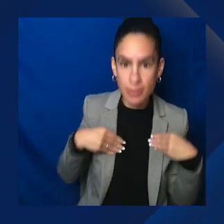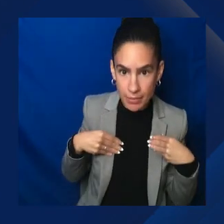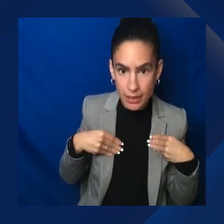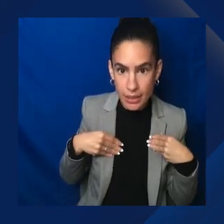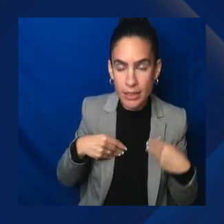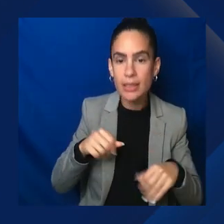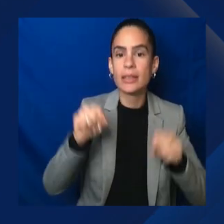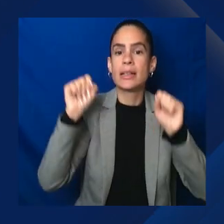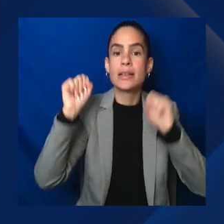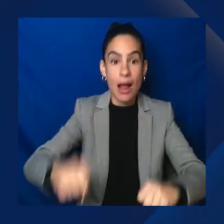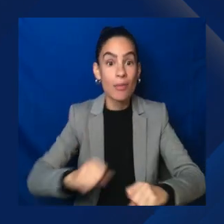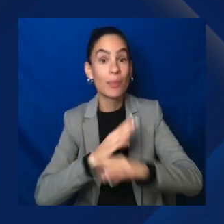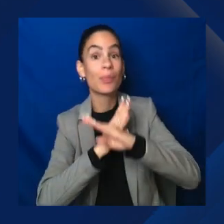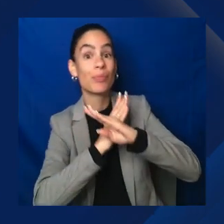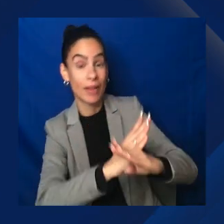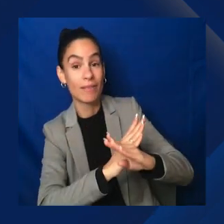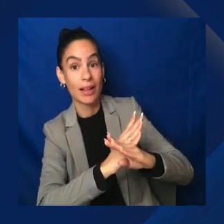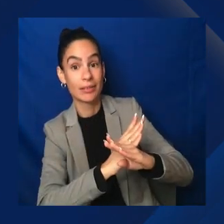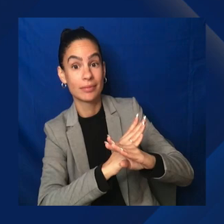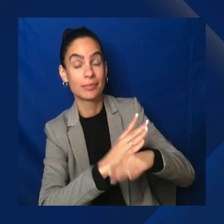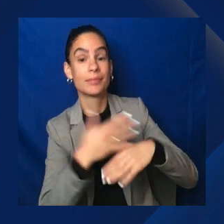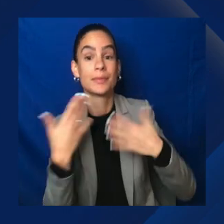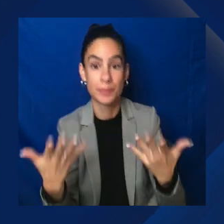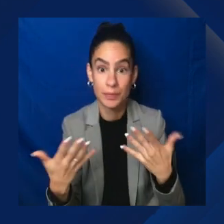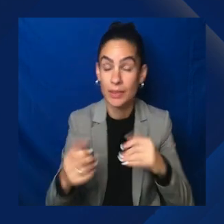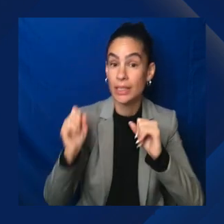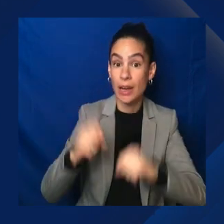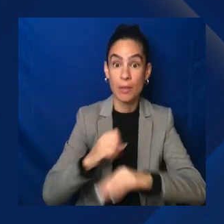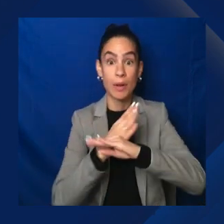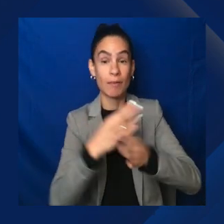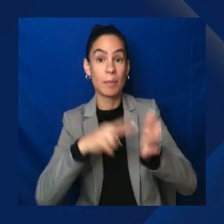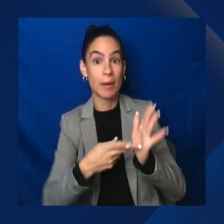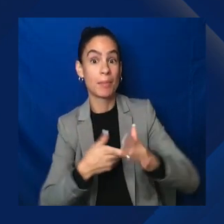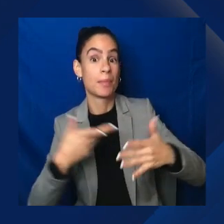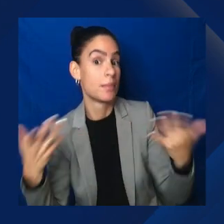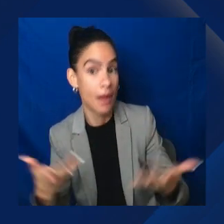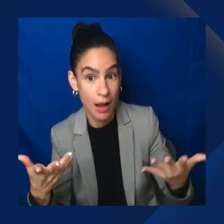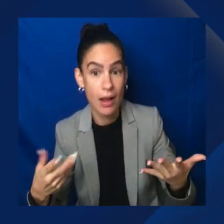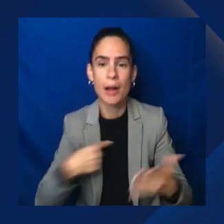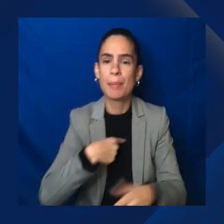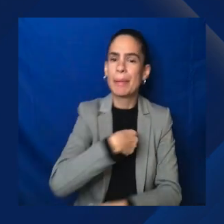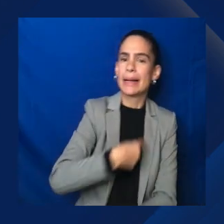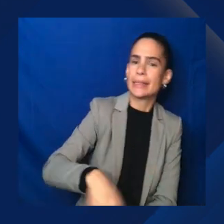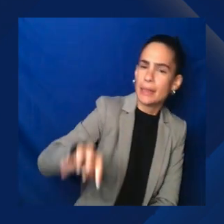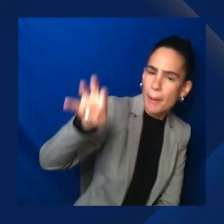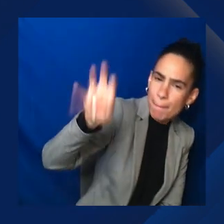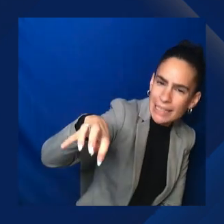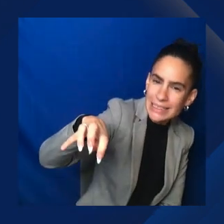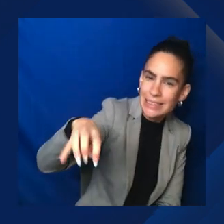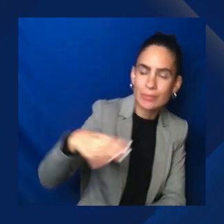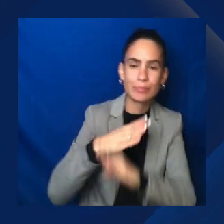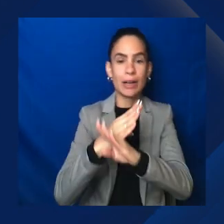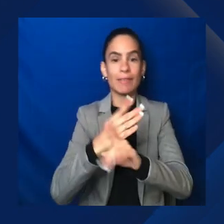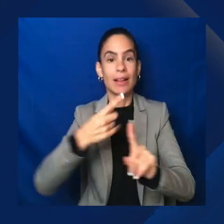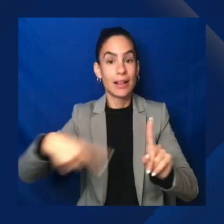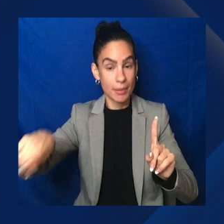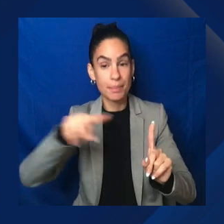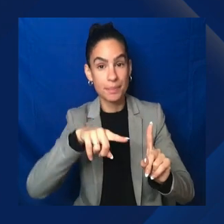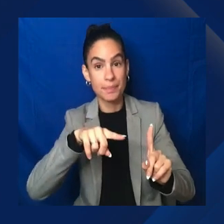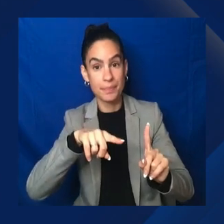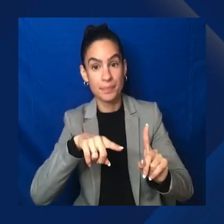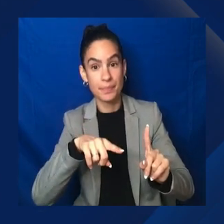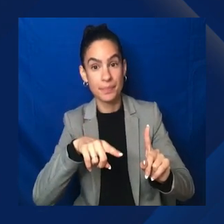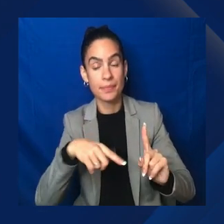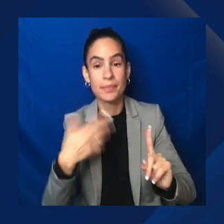And because they are preventable, we must prevent them. That's why, as you've heard, we're mobilizing the